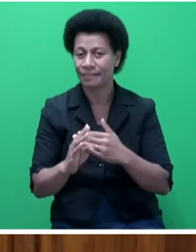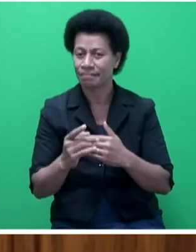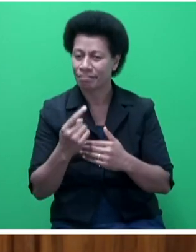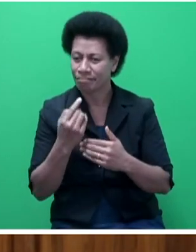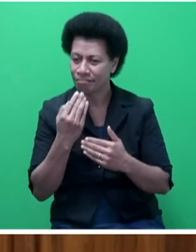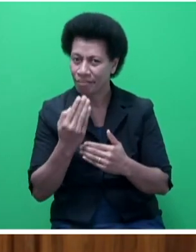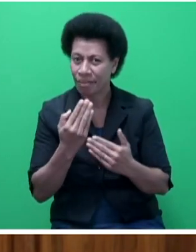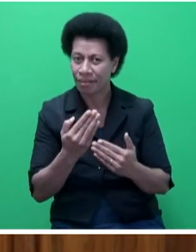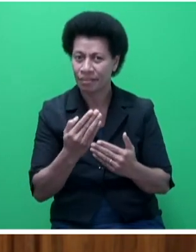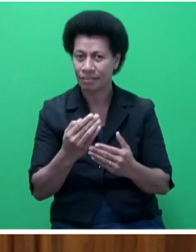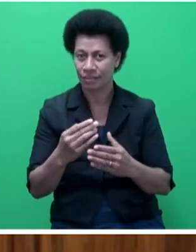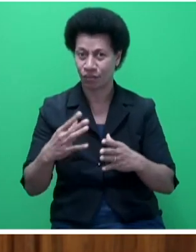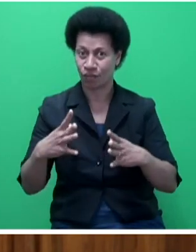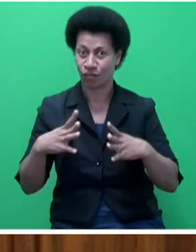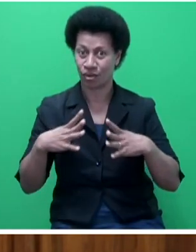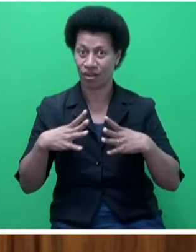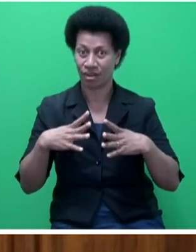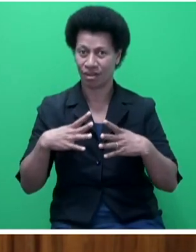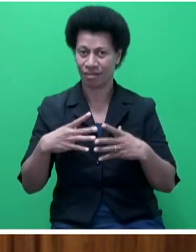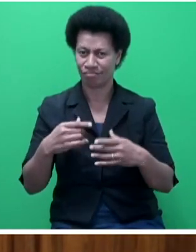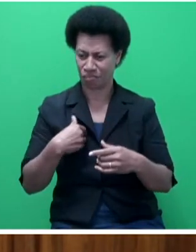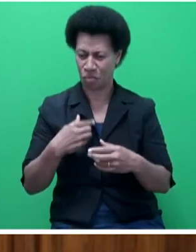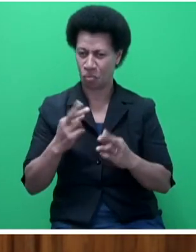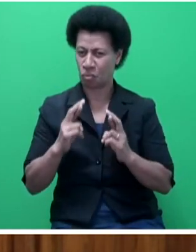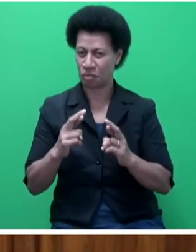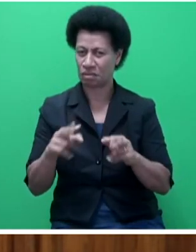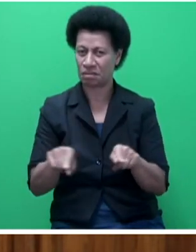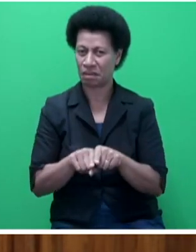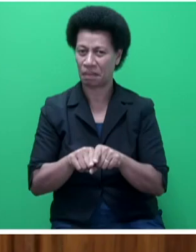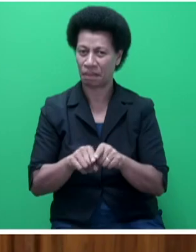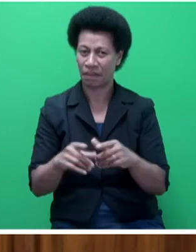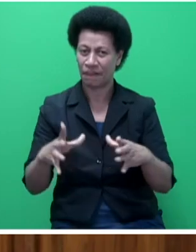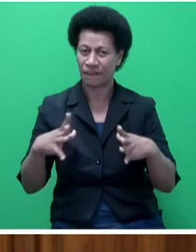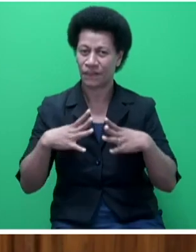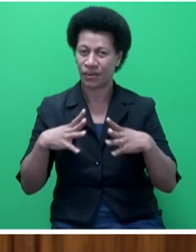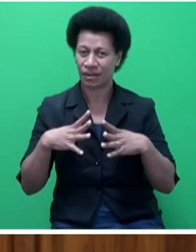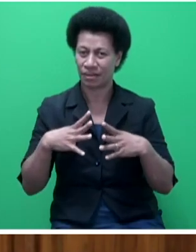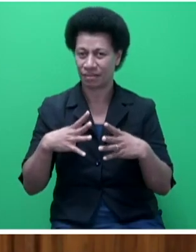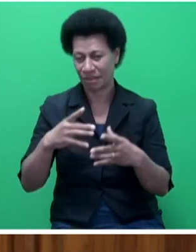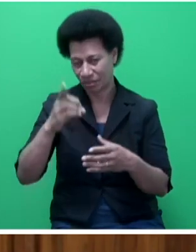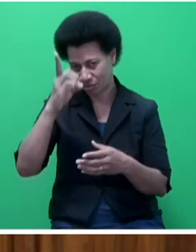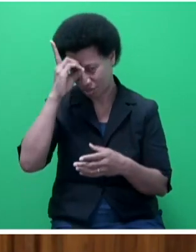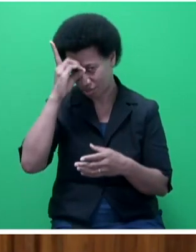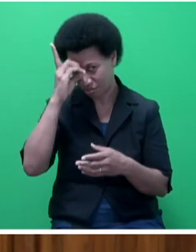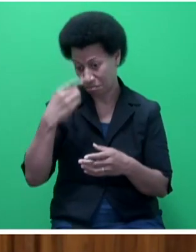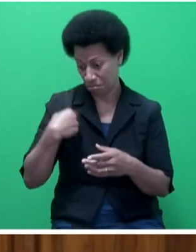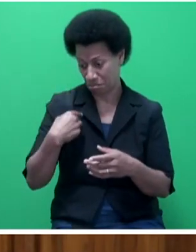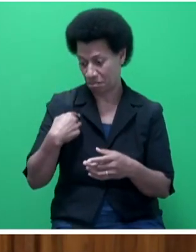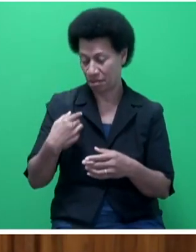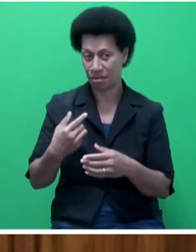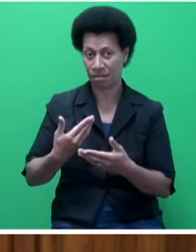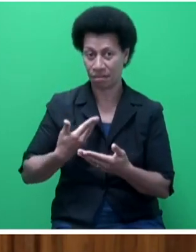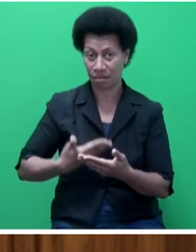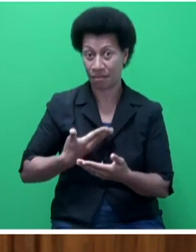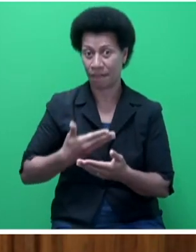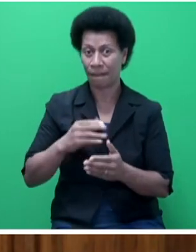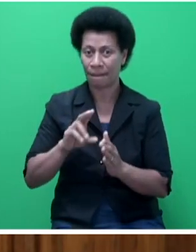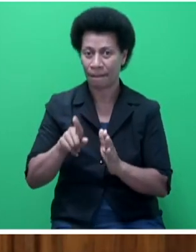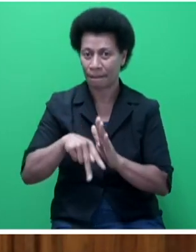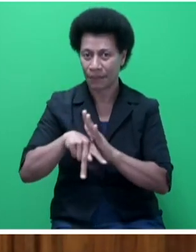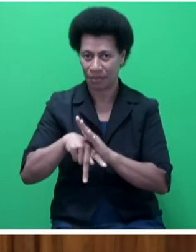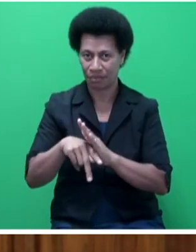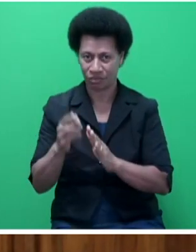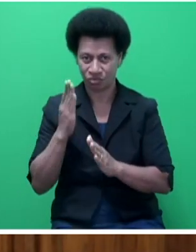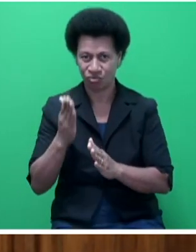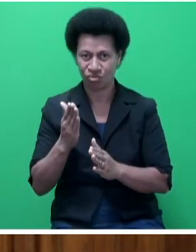was available when I was in school. I cannot put in words what I have gone through to reach where I